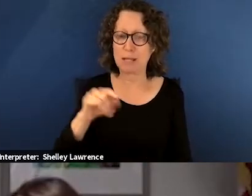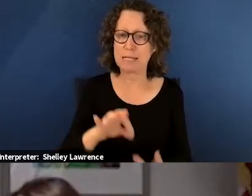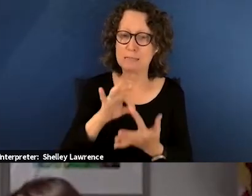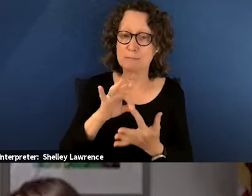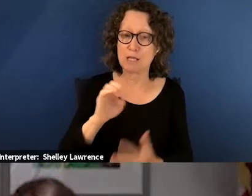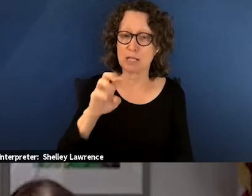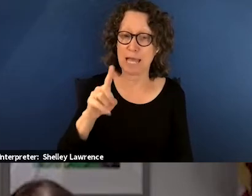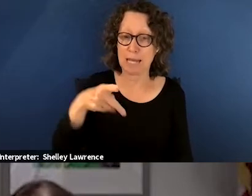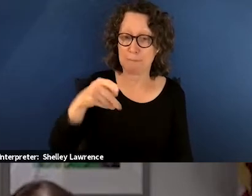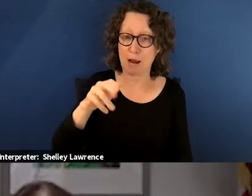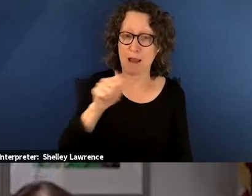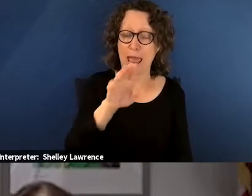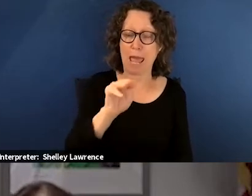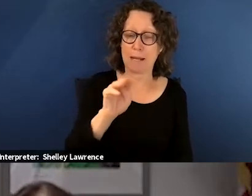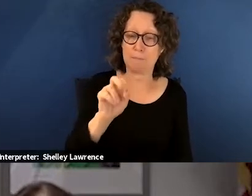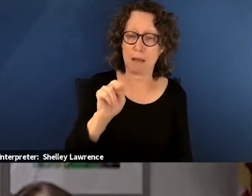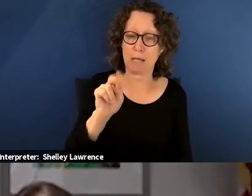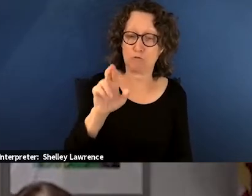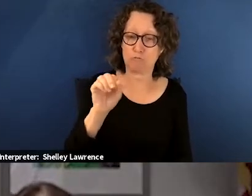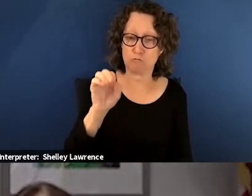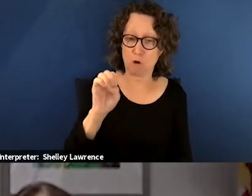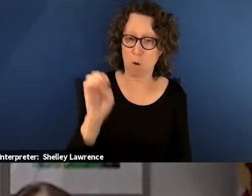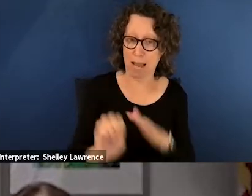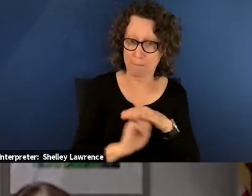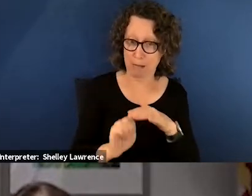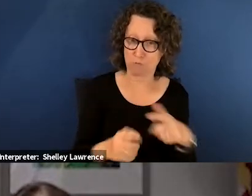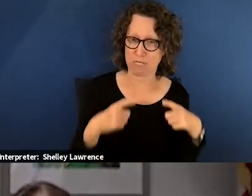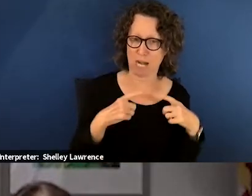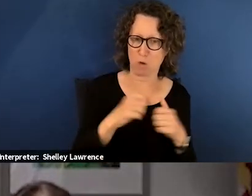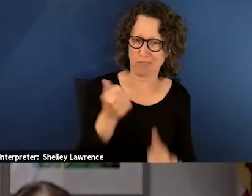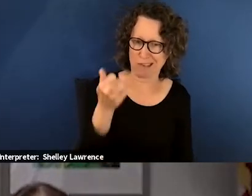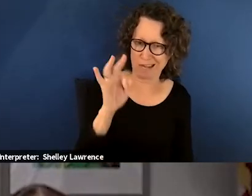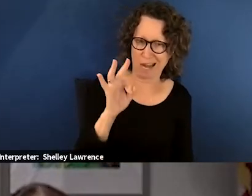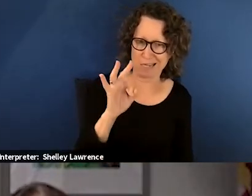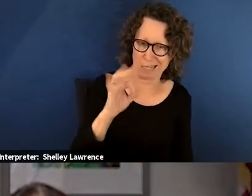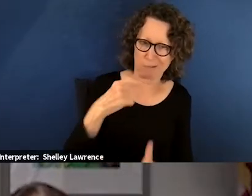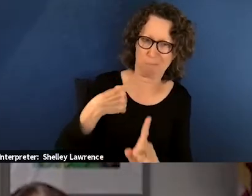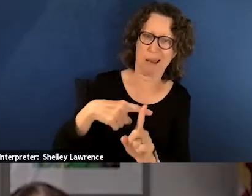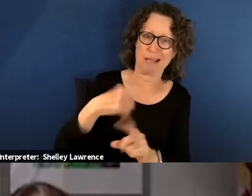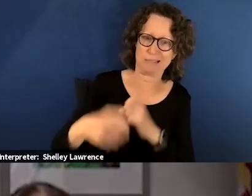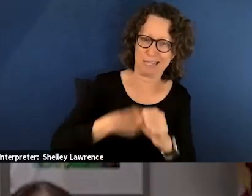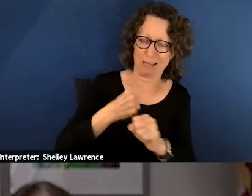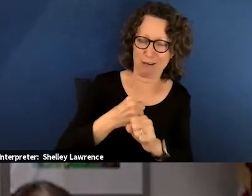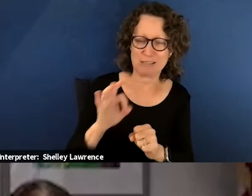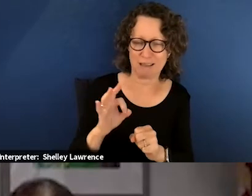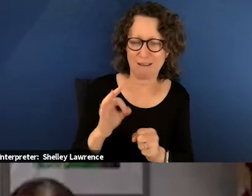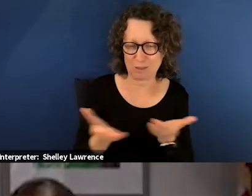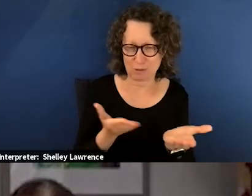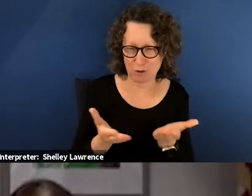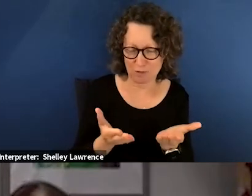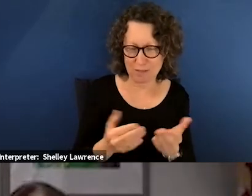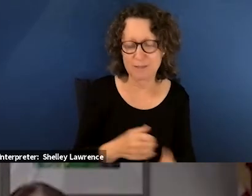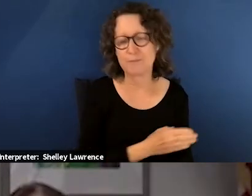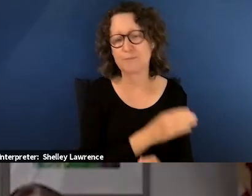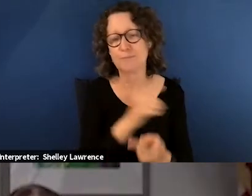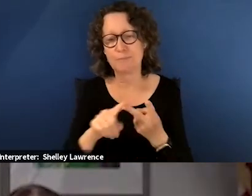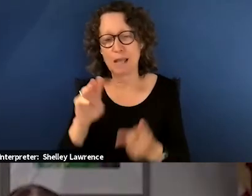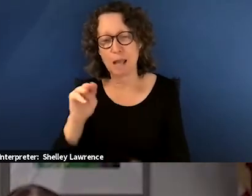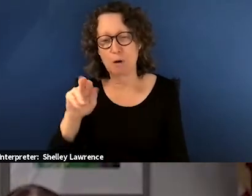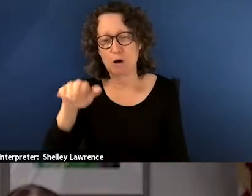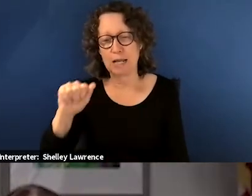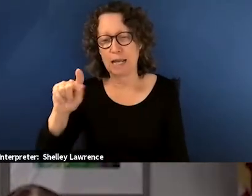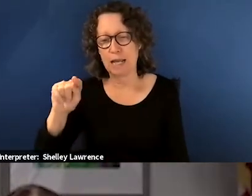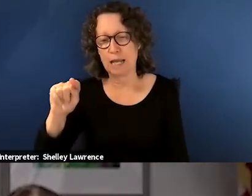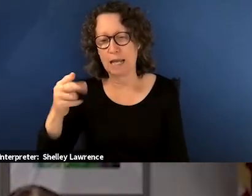para at Monroe Elementary, is retiring with 19 plus years of service. And also Maria